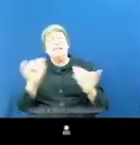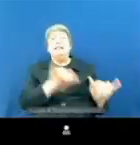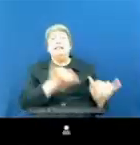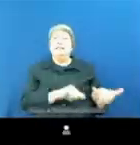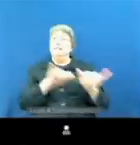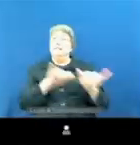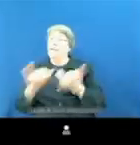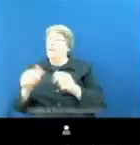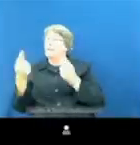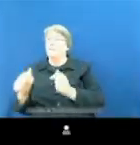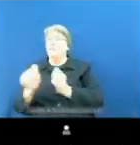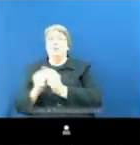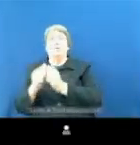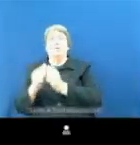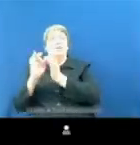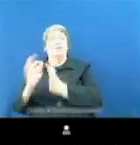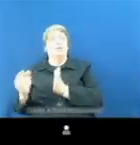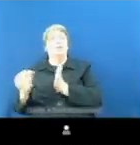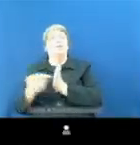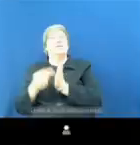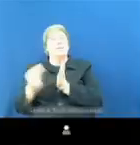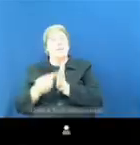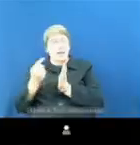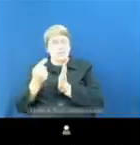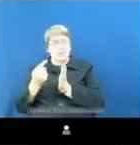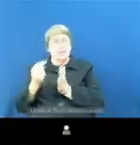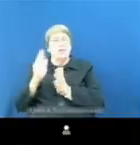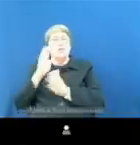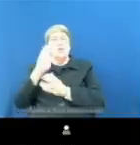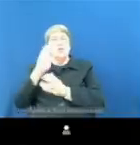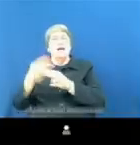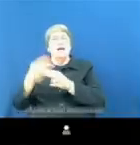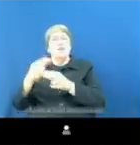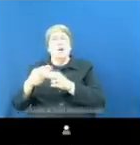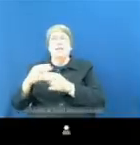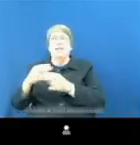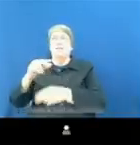have to also be voir dired, or you'll hear it called qualified.